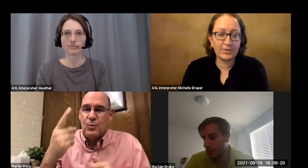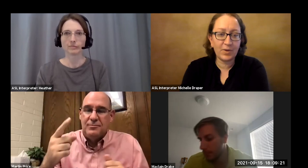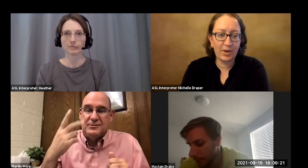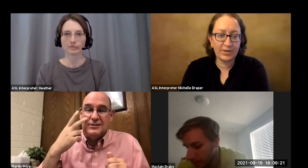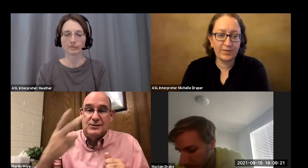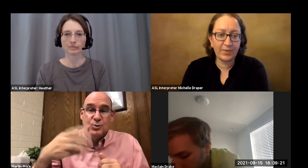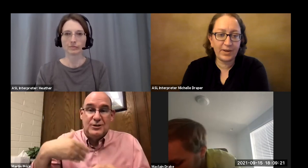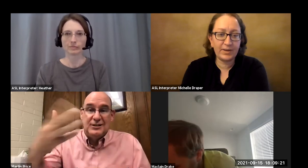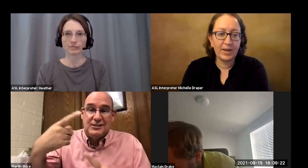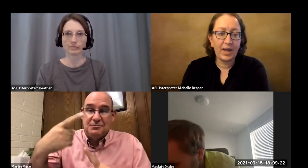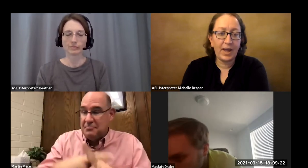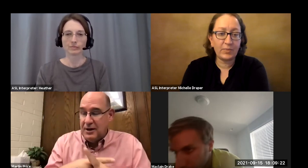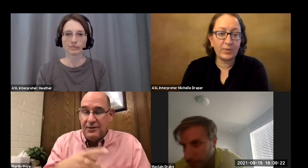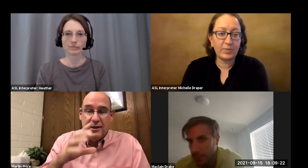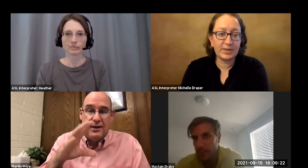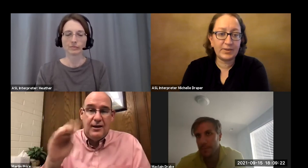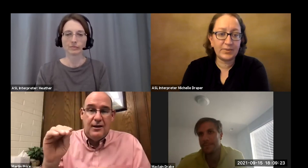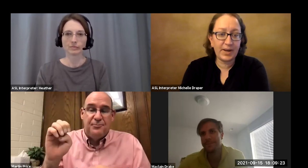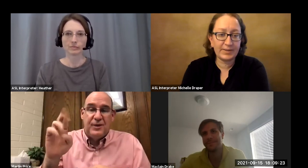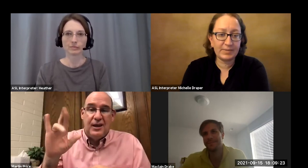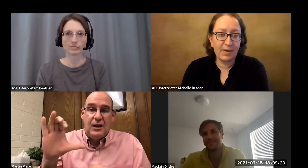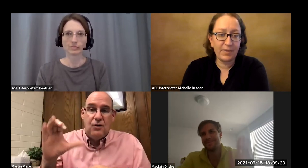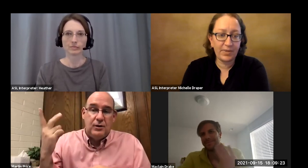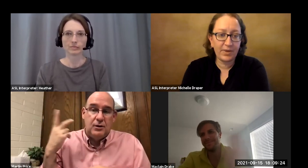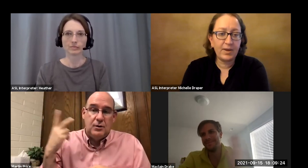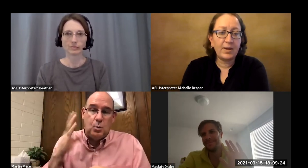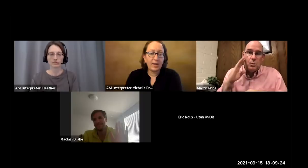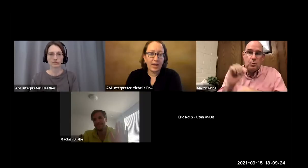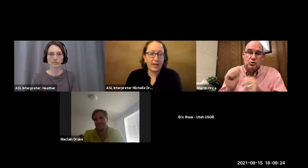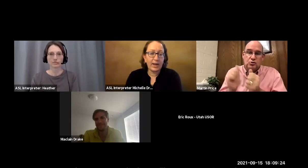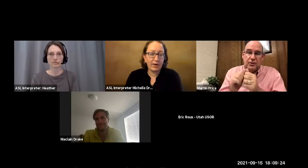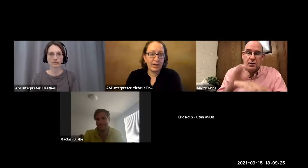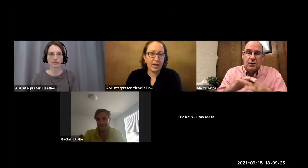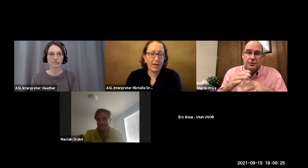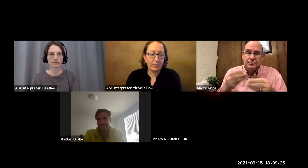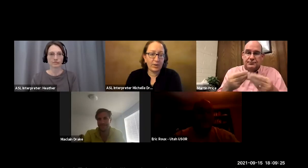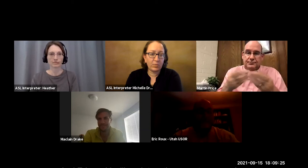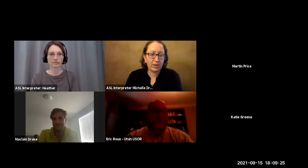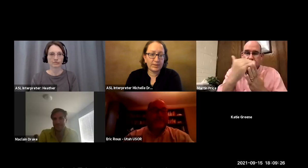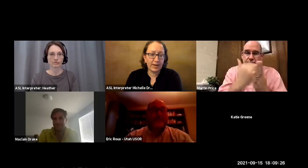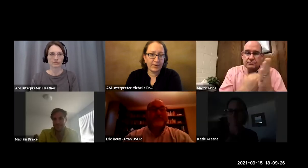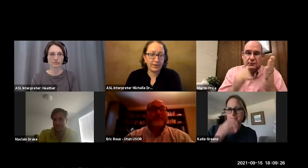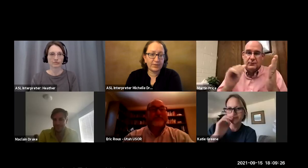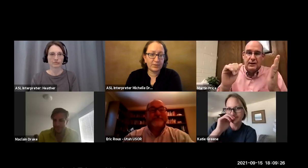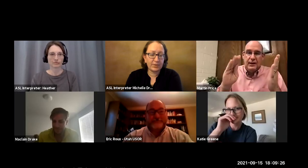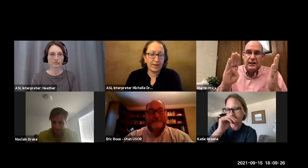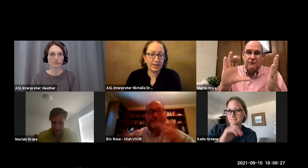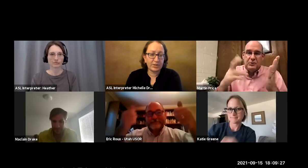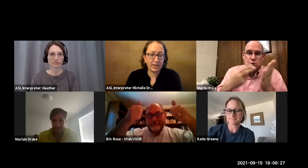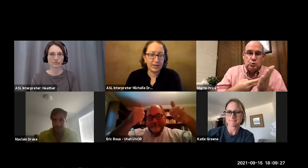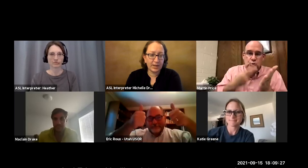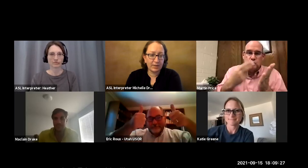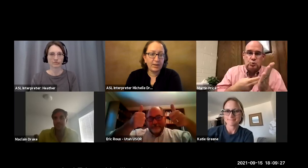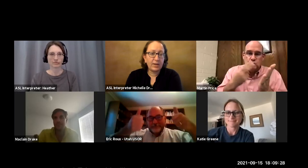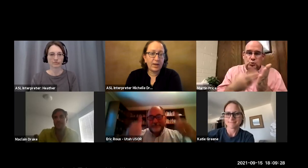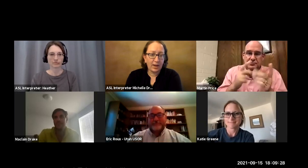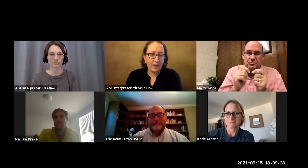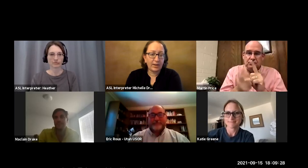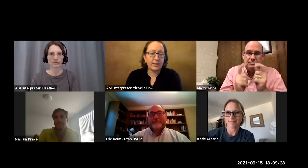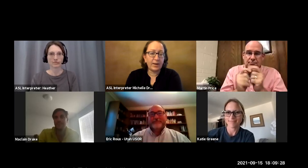Okay, thank you so much, everyone. And we will see you next month. And Eric and I will work together to get an